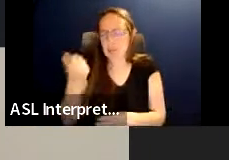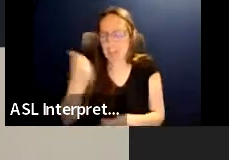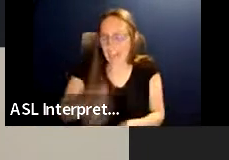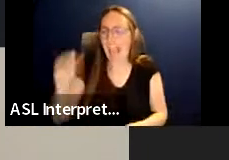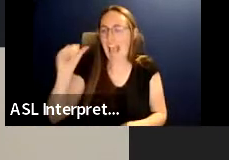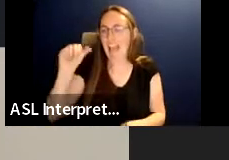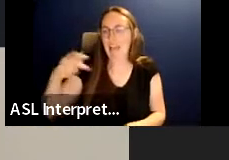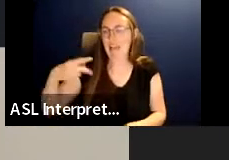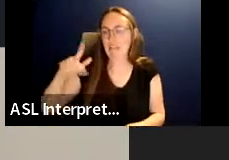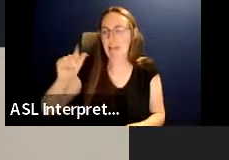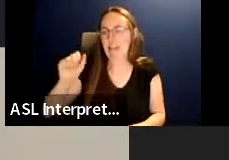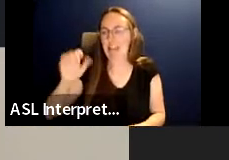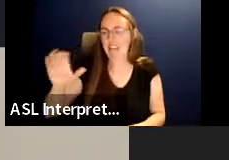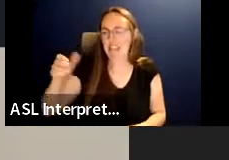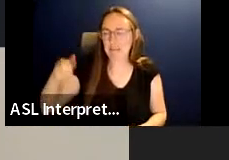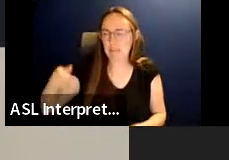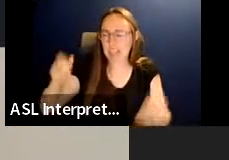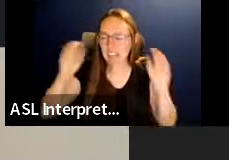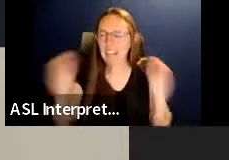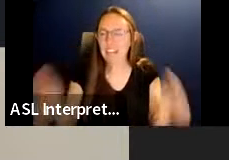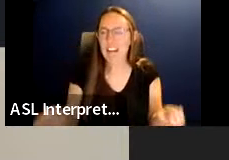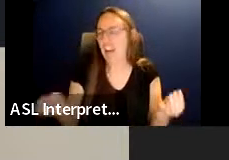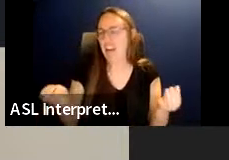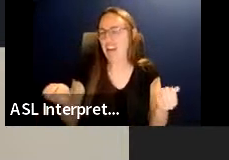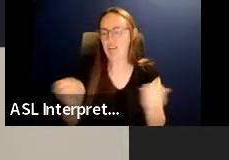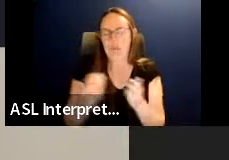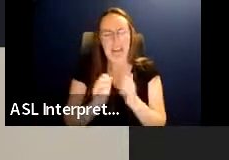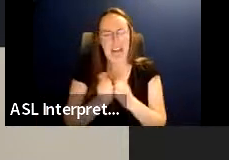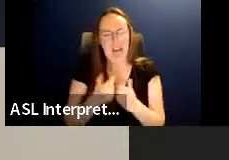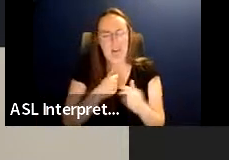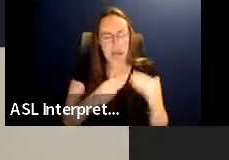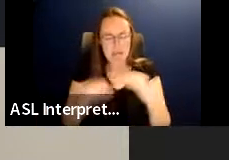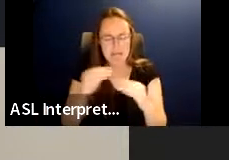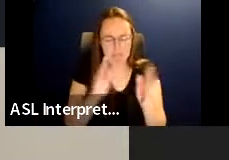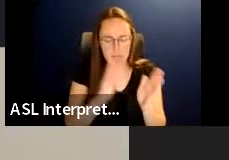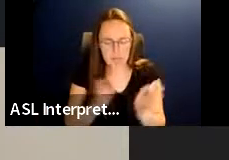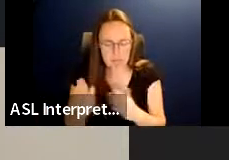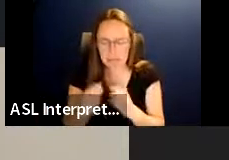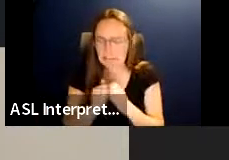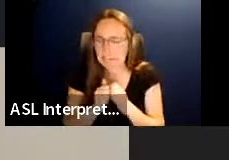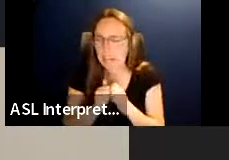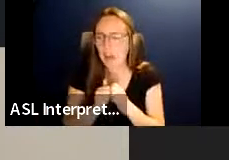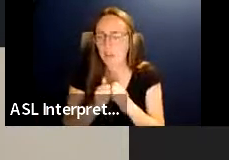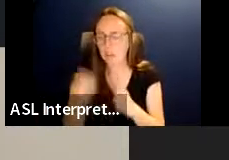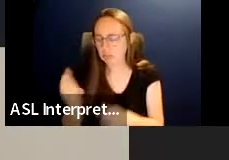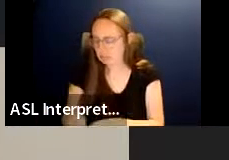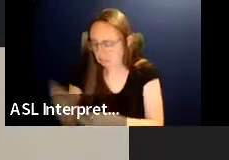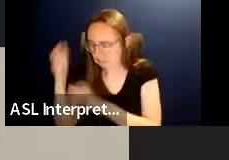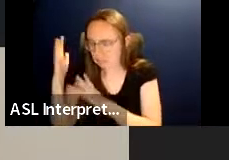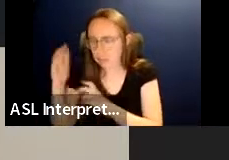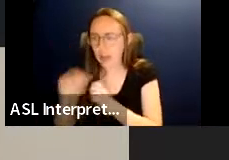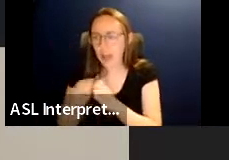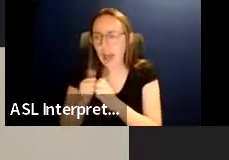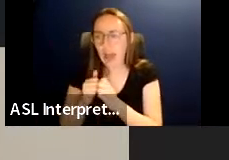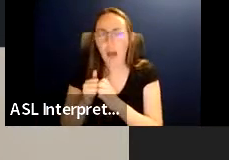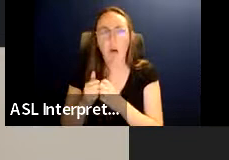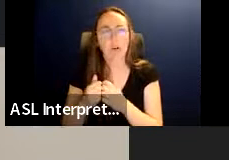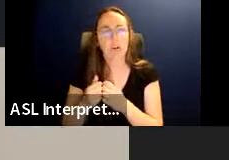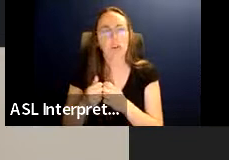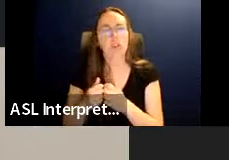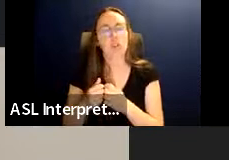no plastic bags, so eliminating plastic bags and figuring out a way